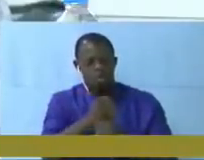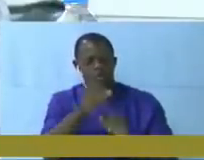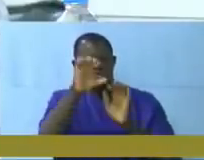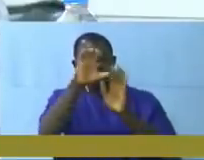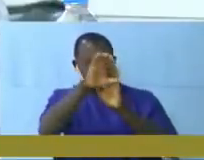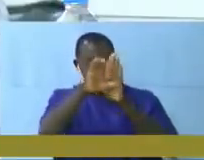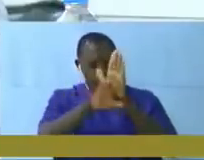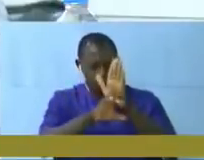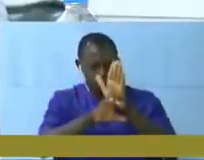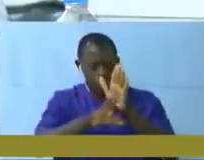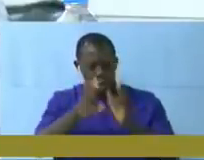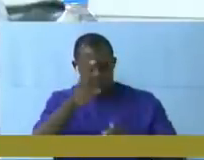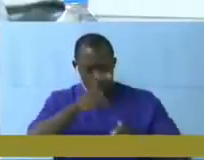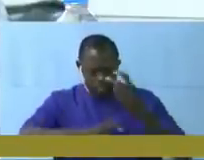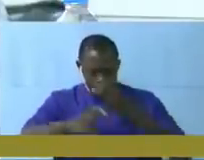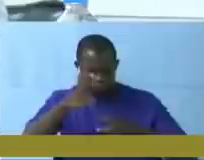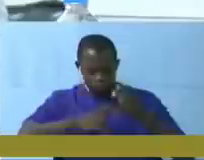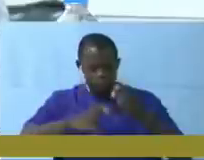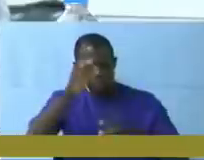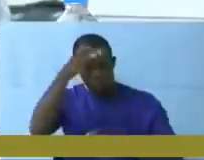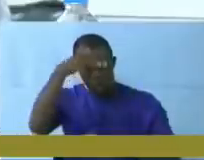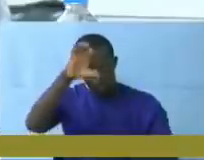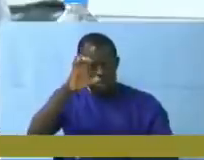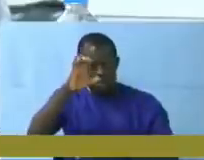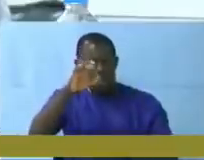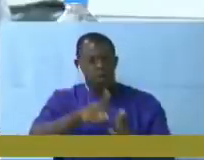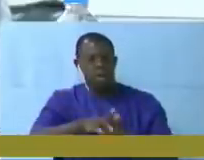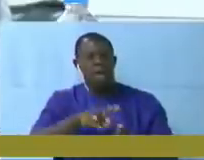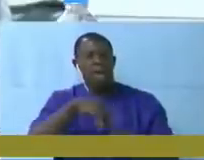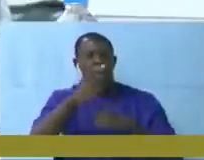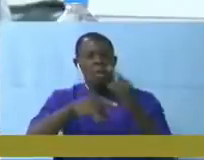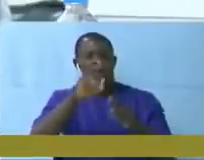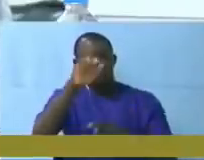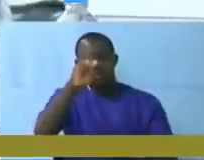commission by you know a decree 33